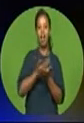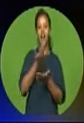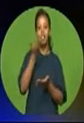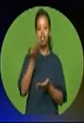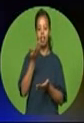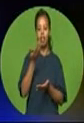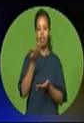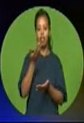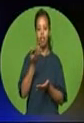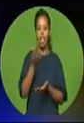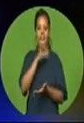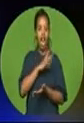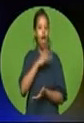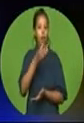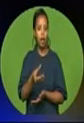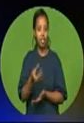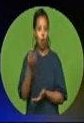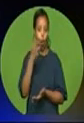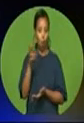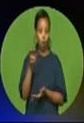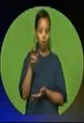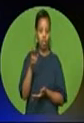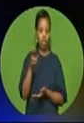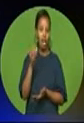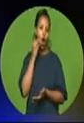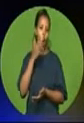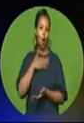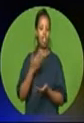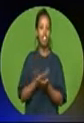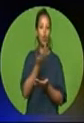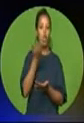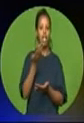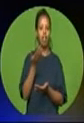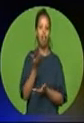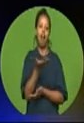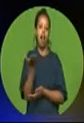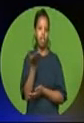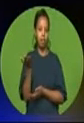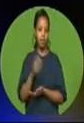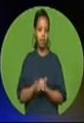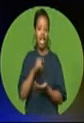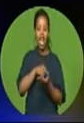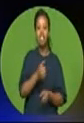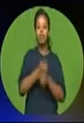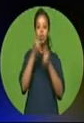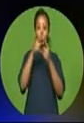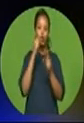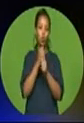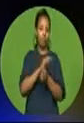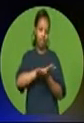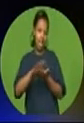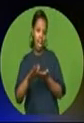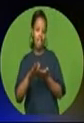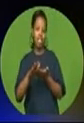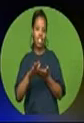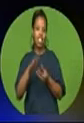asset, liability, or owner's equity item. It helps to make clear